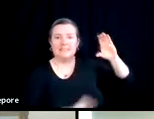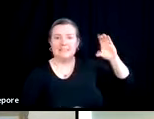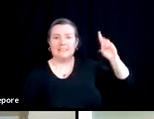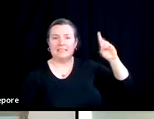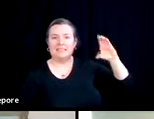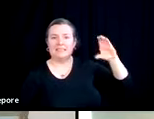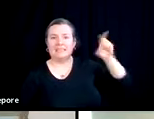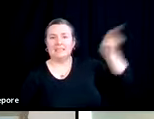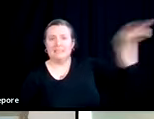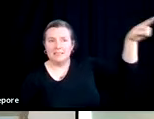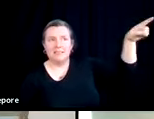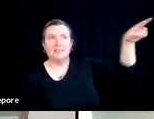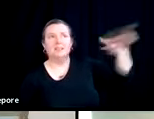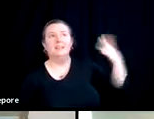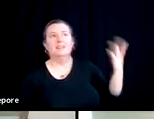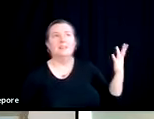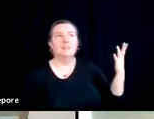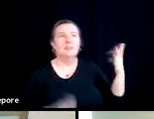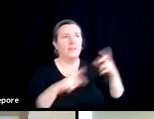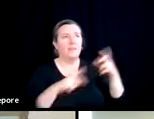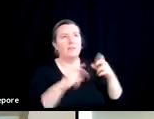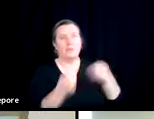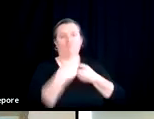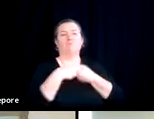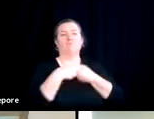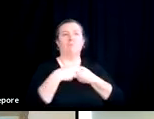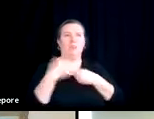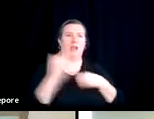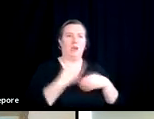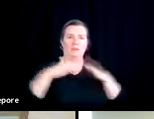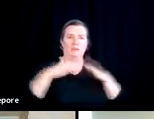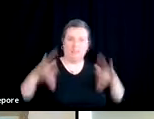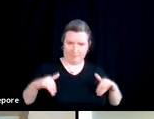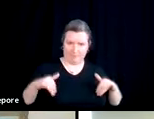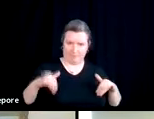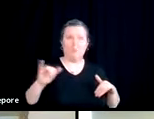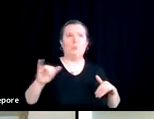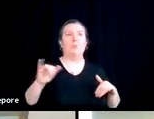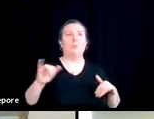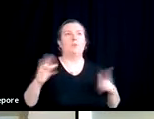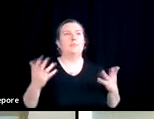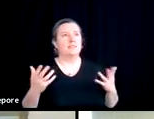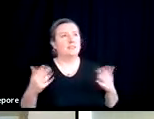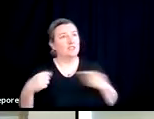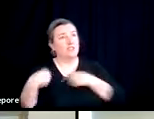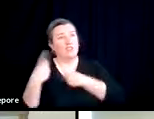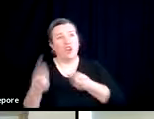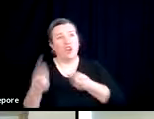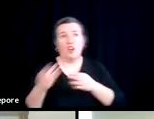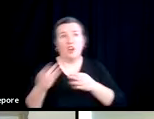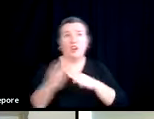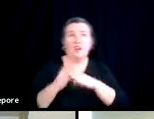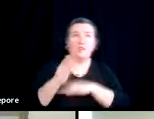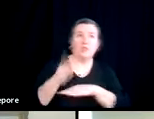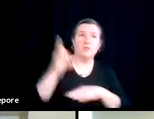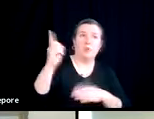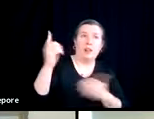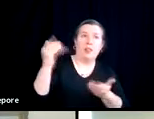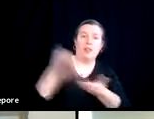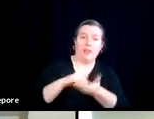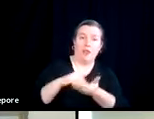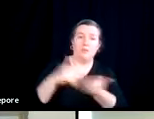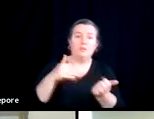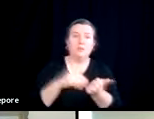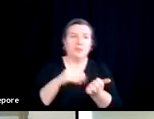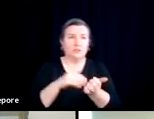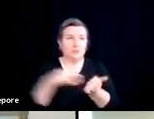system. And we know right now that we have over 1,000 physician offices who are perfectly situated